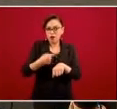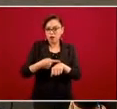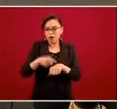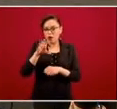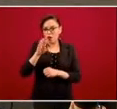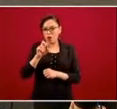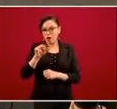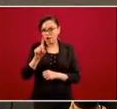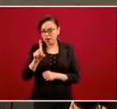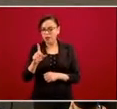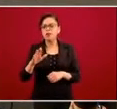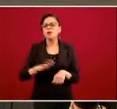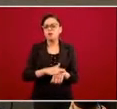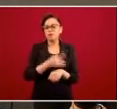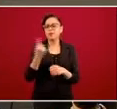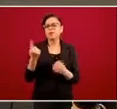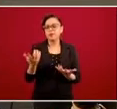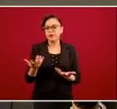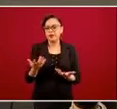This is a more reliable